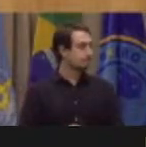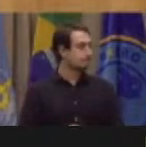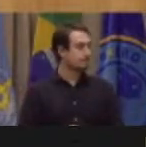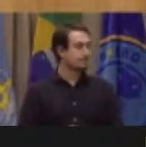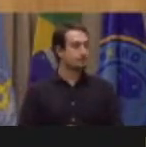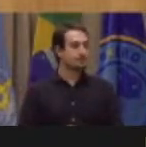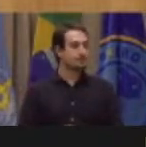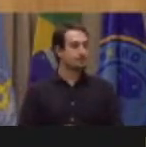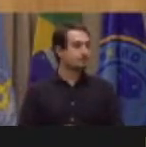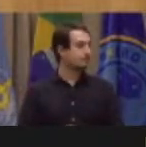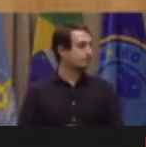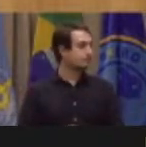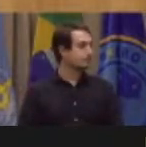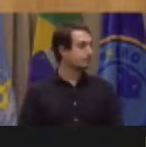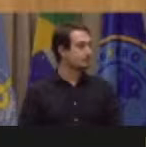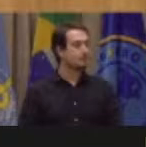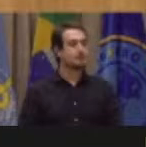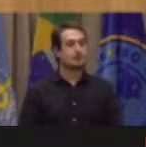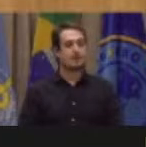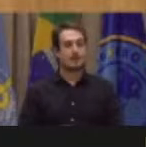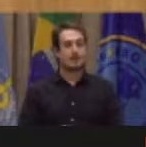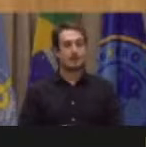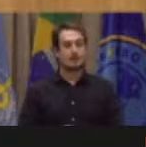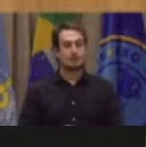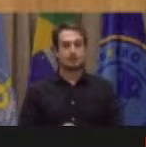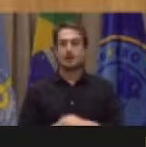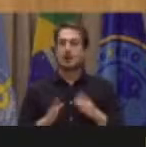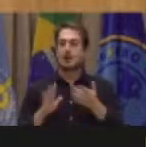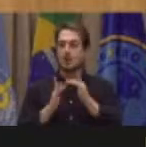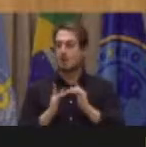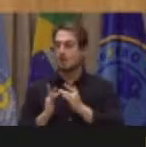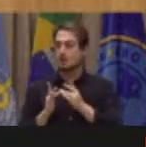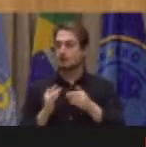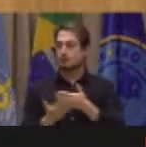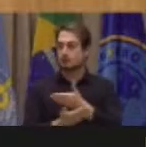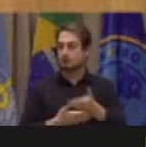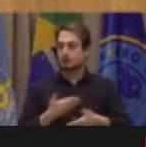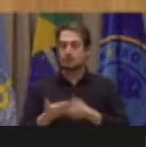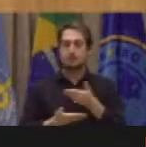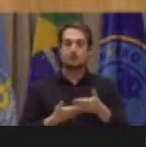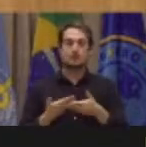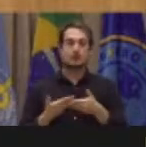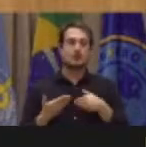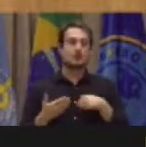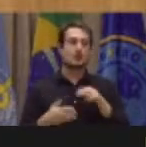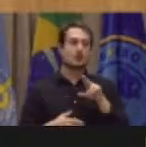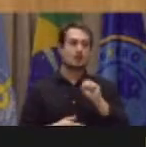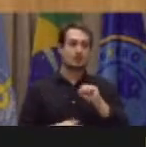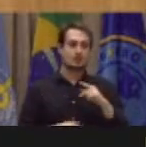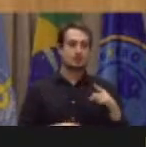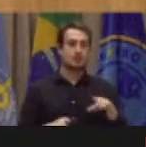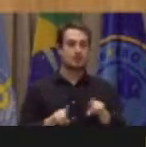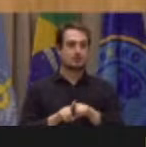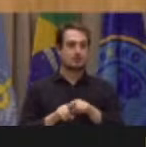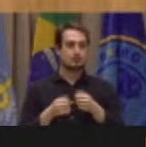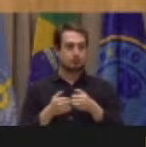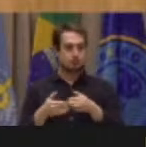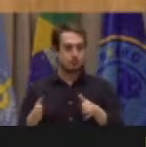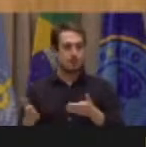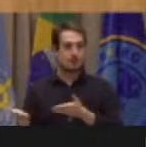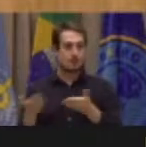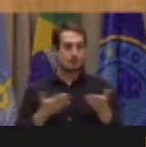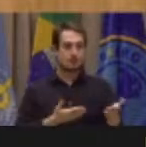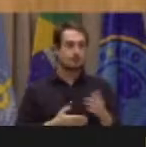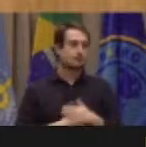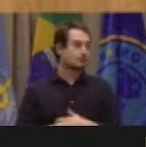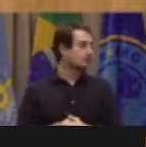Professor Fernando Bellissimo, that was the first one that participated in this. He opened the